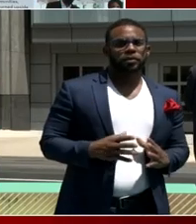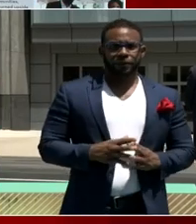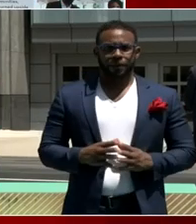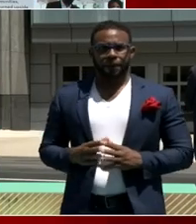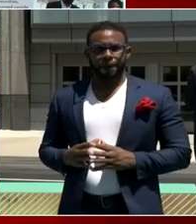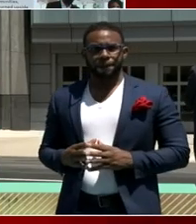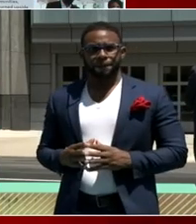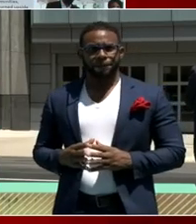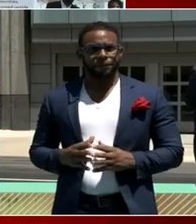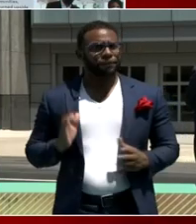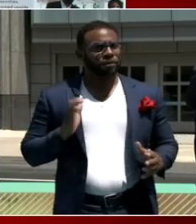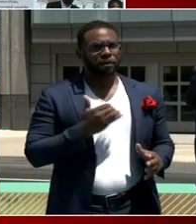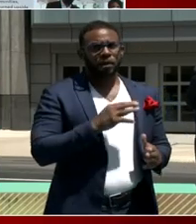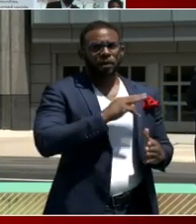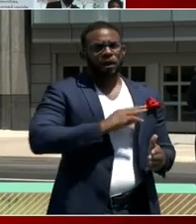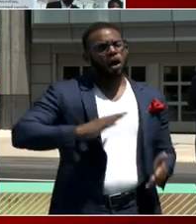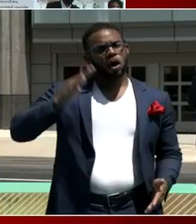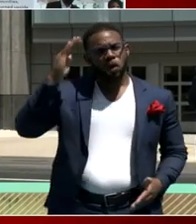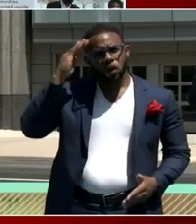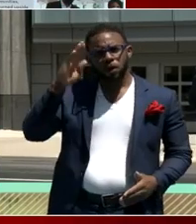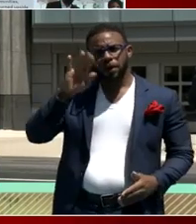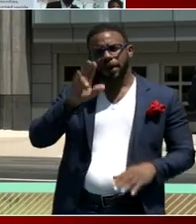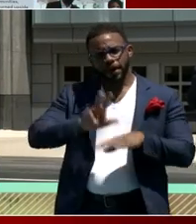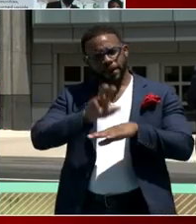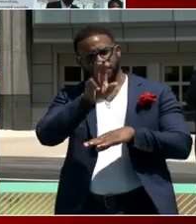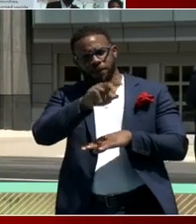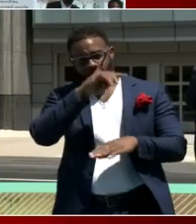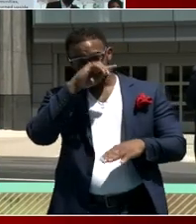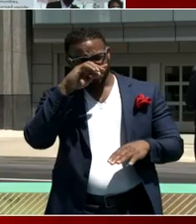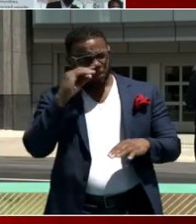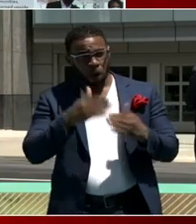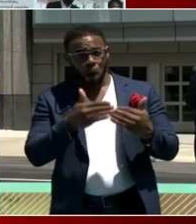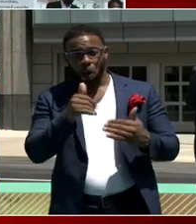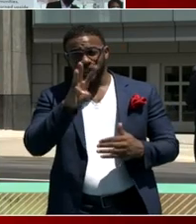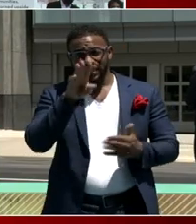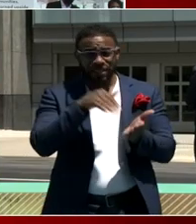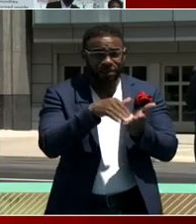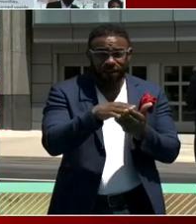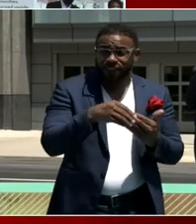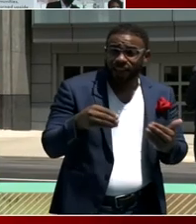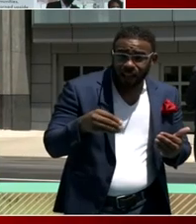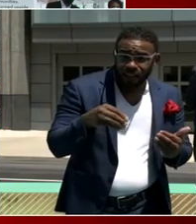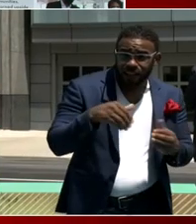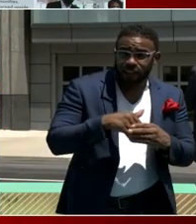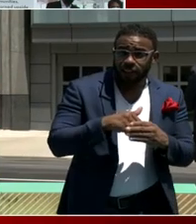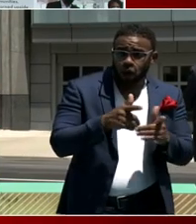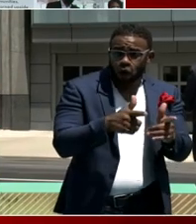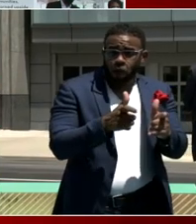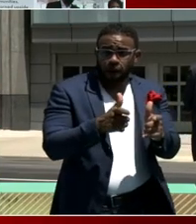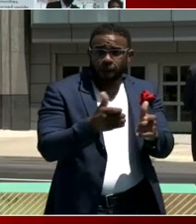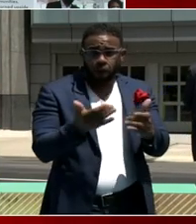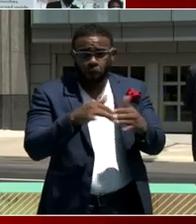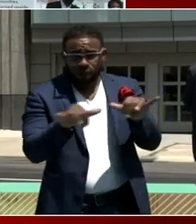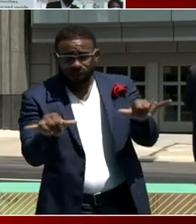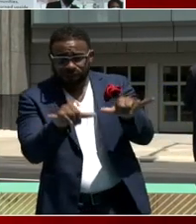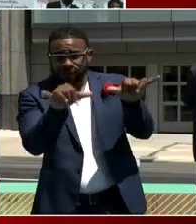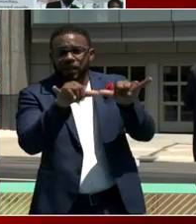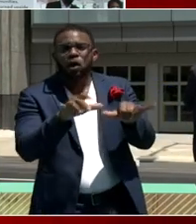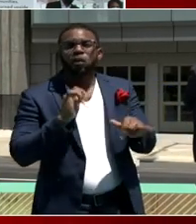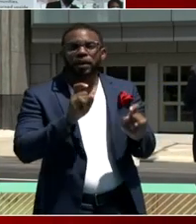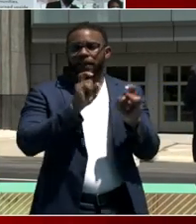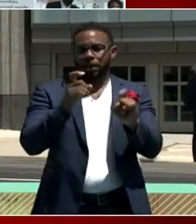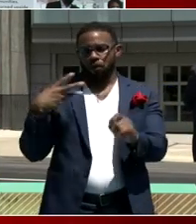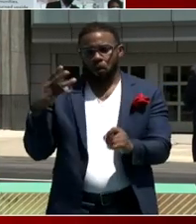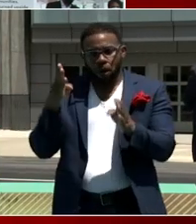Washingtonians. Our mayor knows that by investing almost $6 million in rapid reskilling, we can